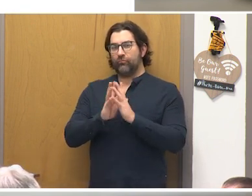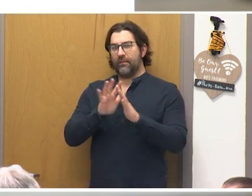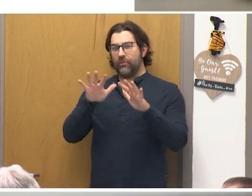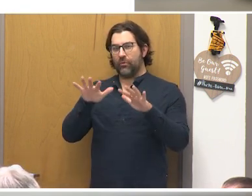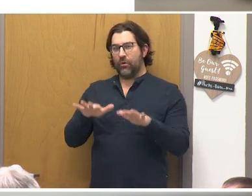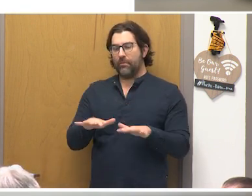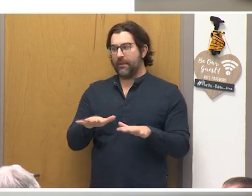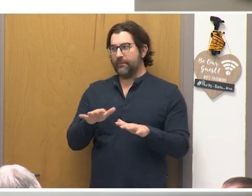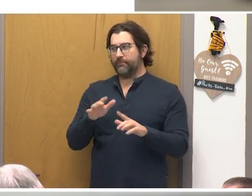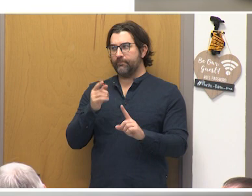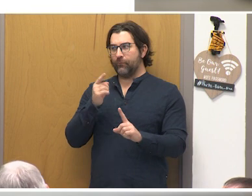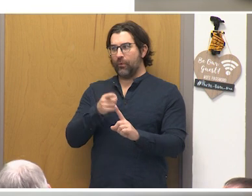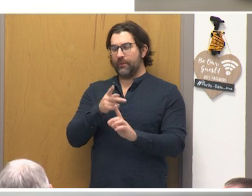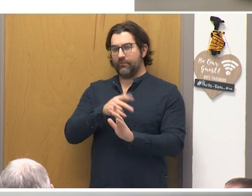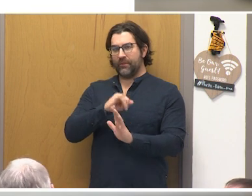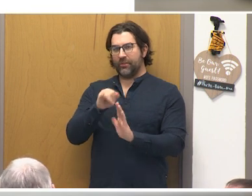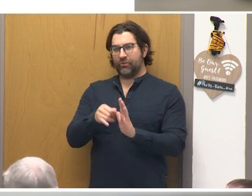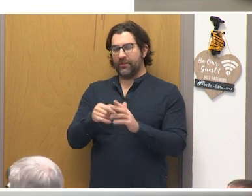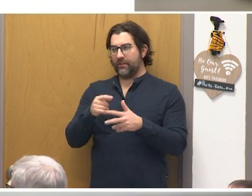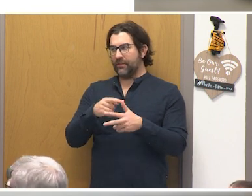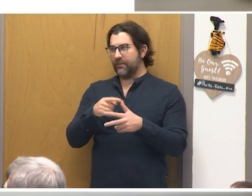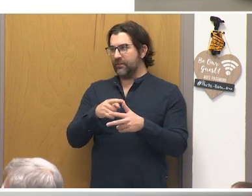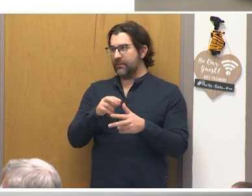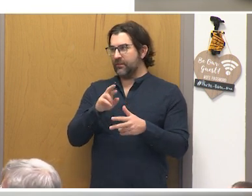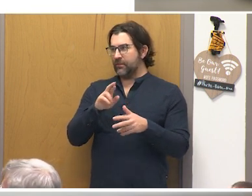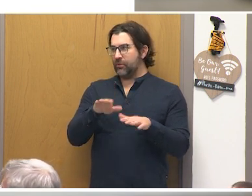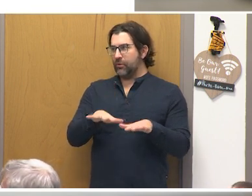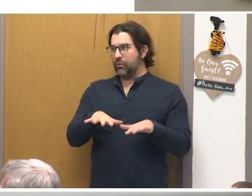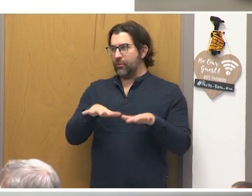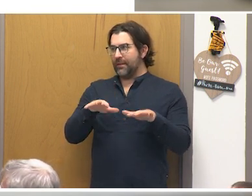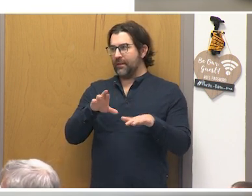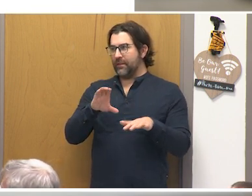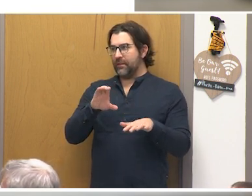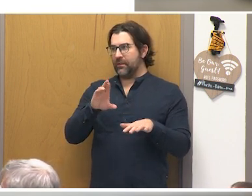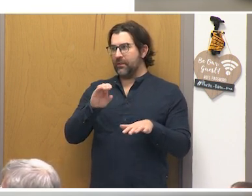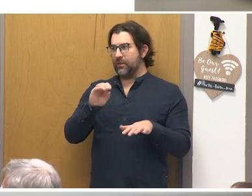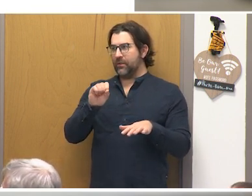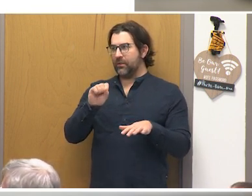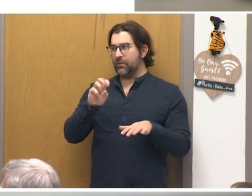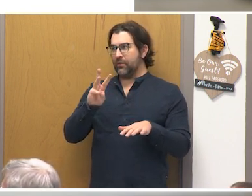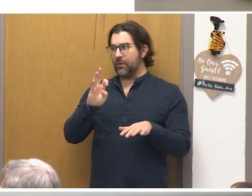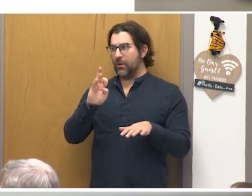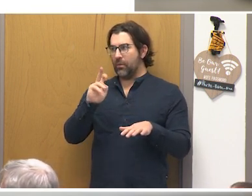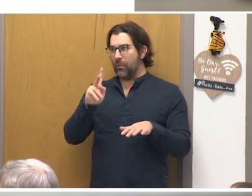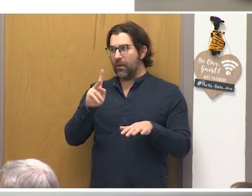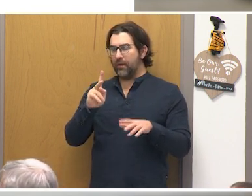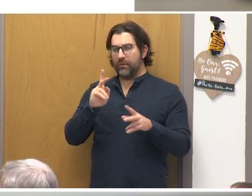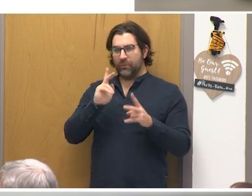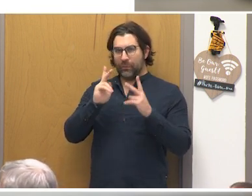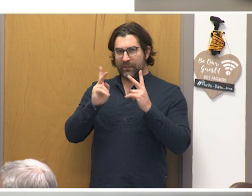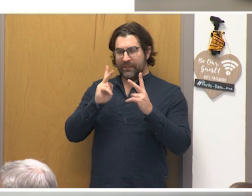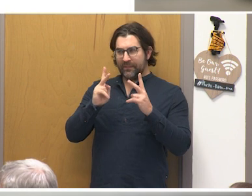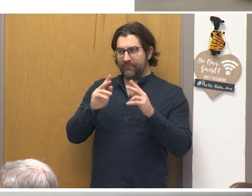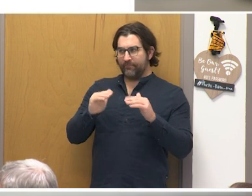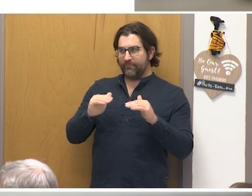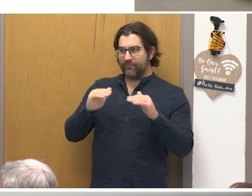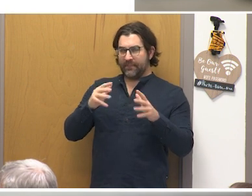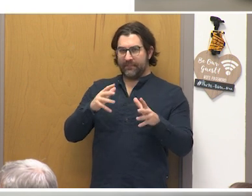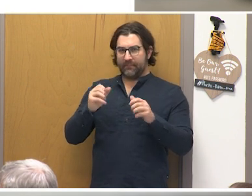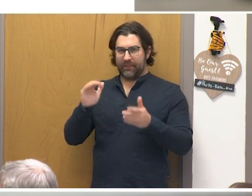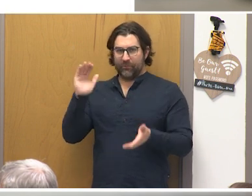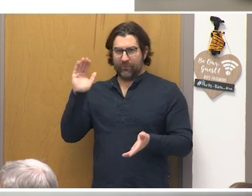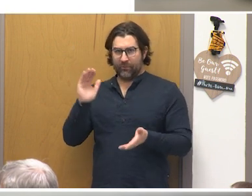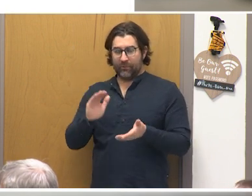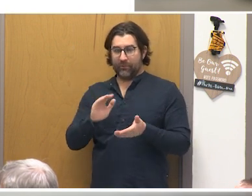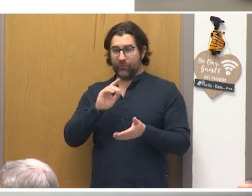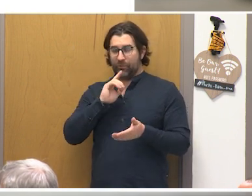this project. The first being a raised crosswalk, which is elevating the crosswalk to enhance visibility and reduce speed. So those